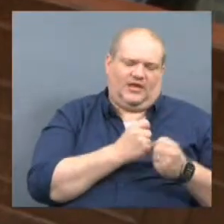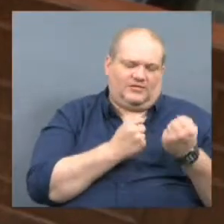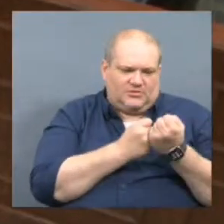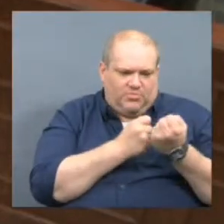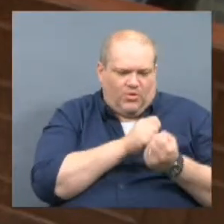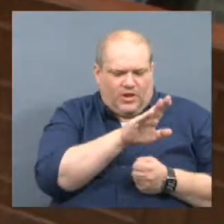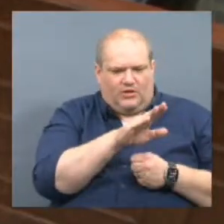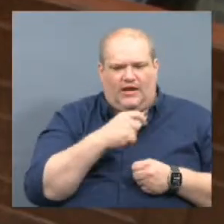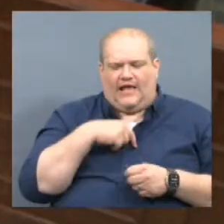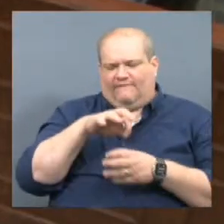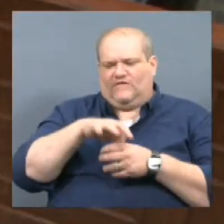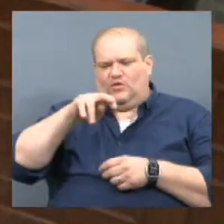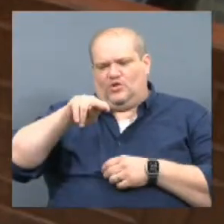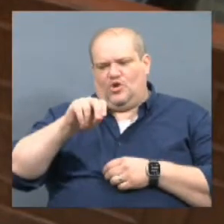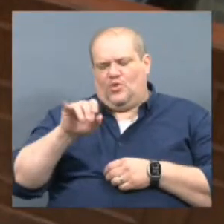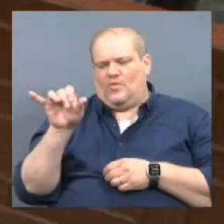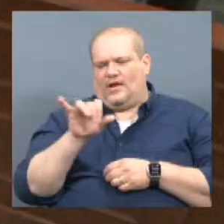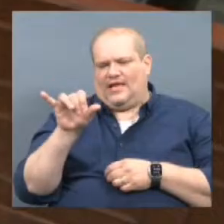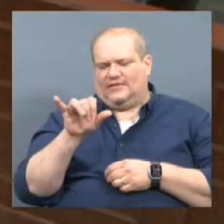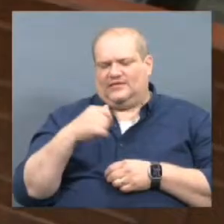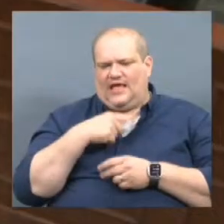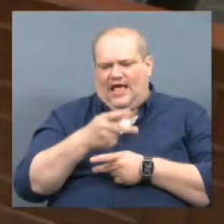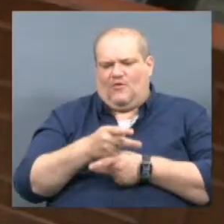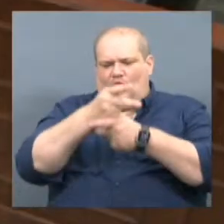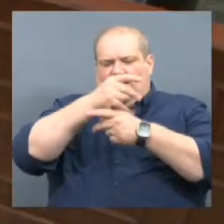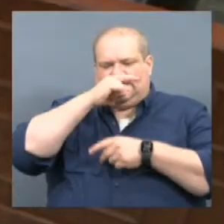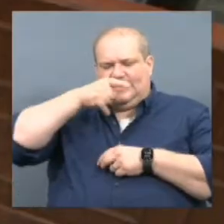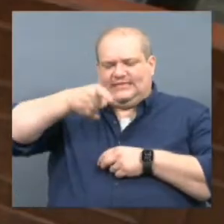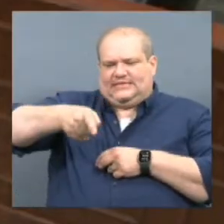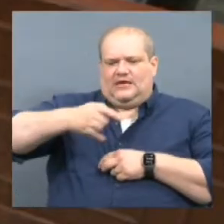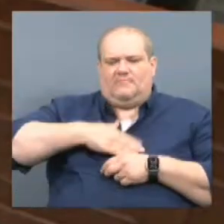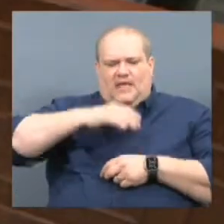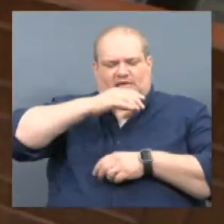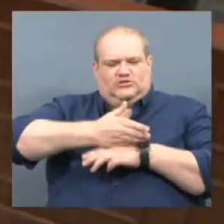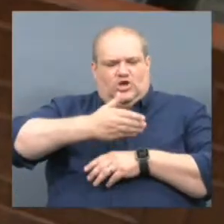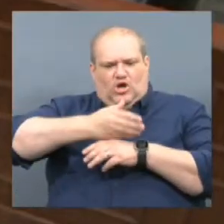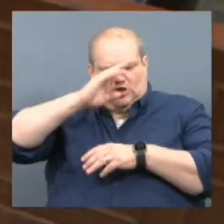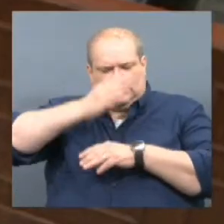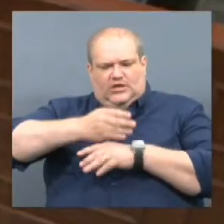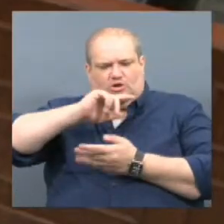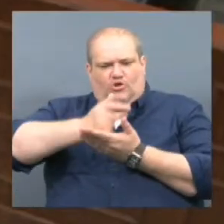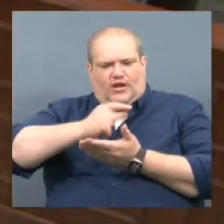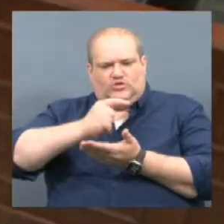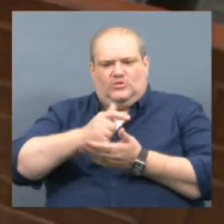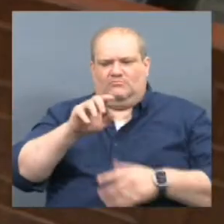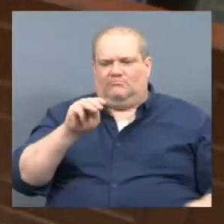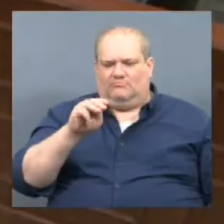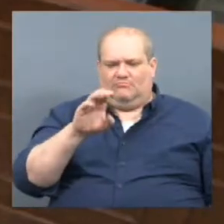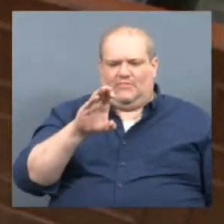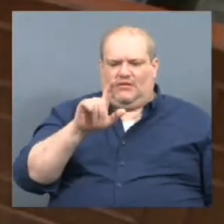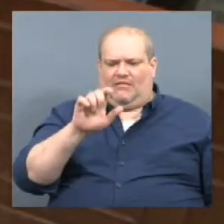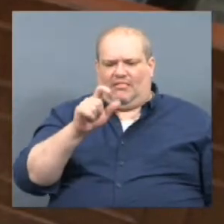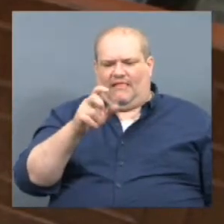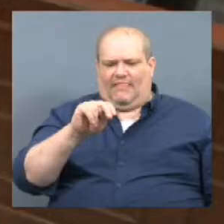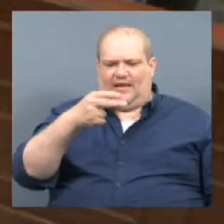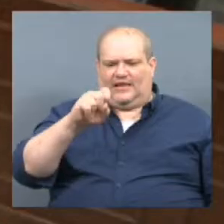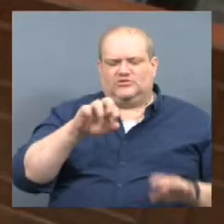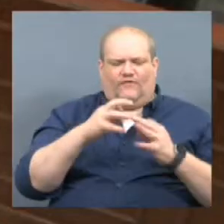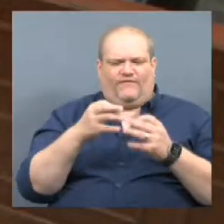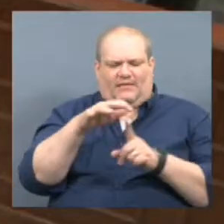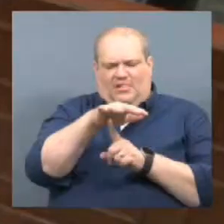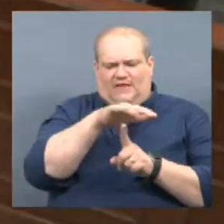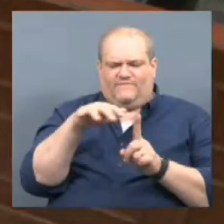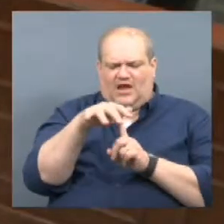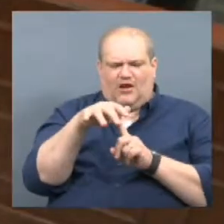Yeah, I'm voting no because, like I say, I raised kids there. My daughter and son graduated from Cullum High School, so it's a family